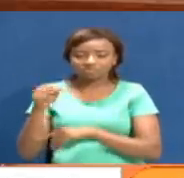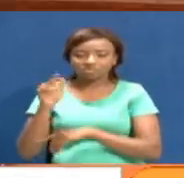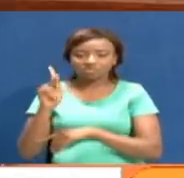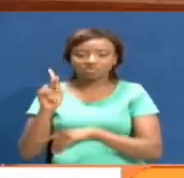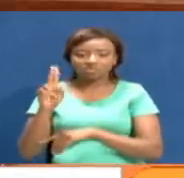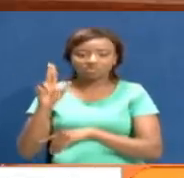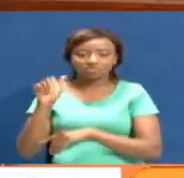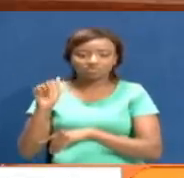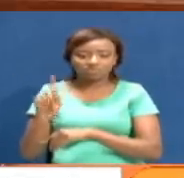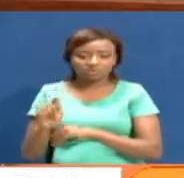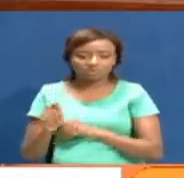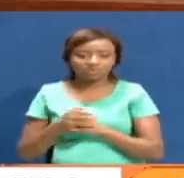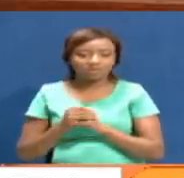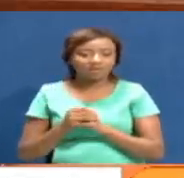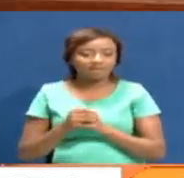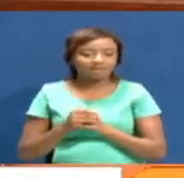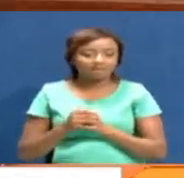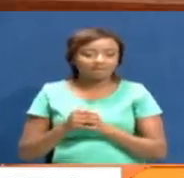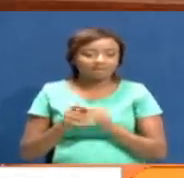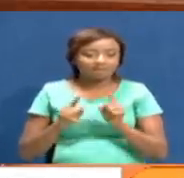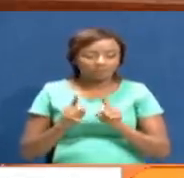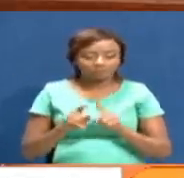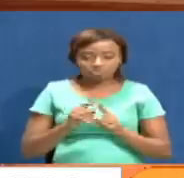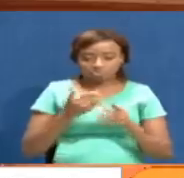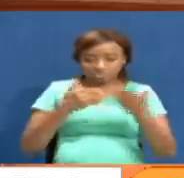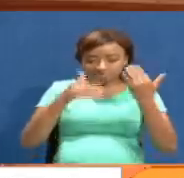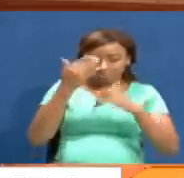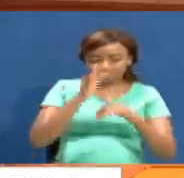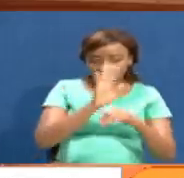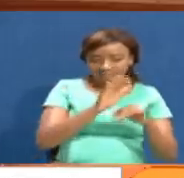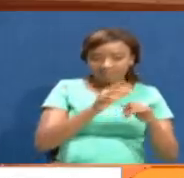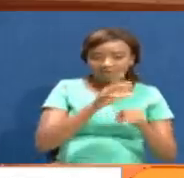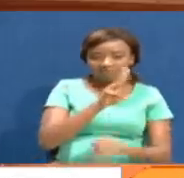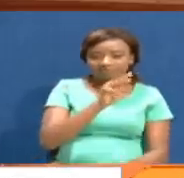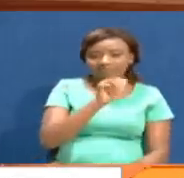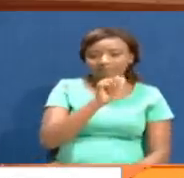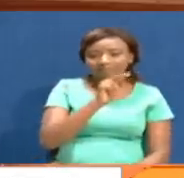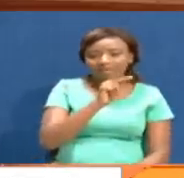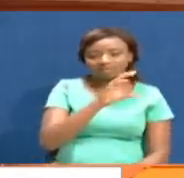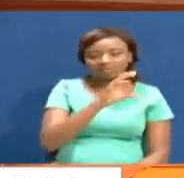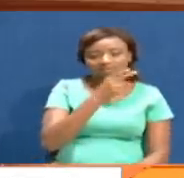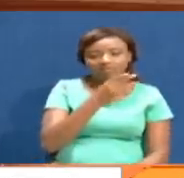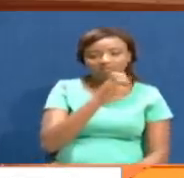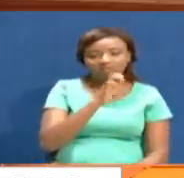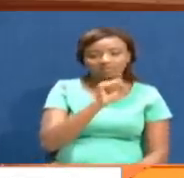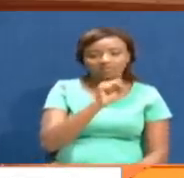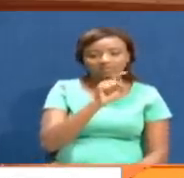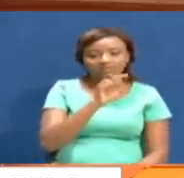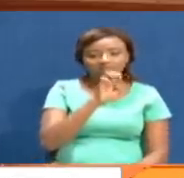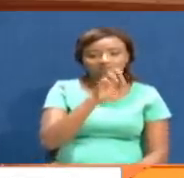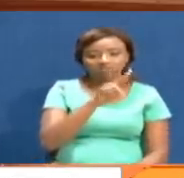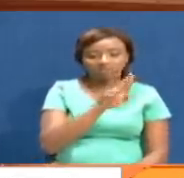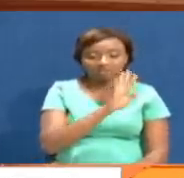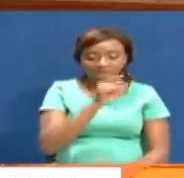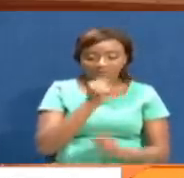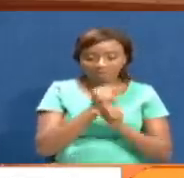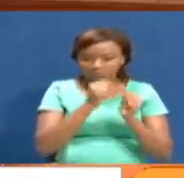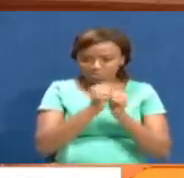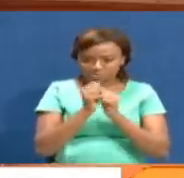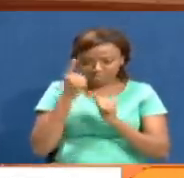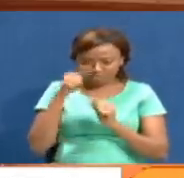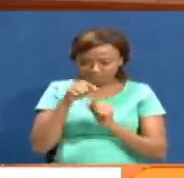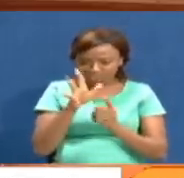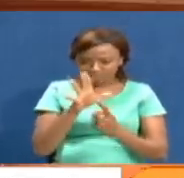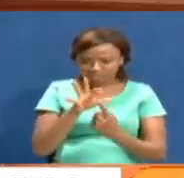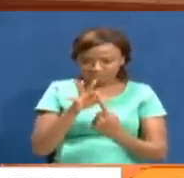JKUAT, including University of Manchester, who came together to plan for this Mokoro special